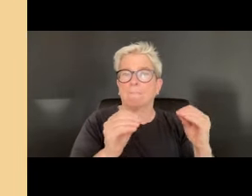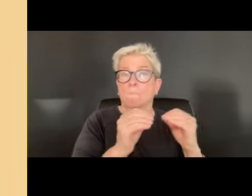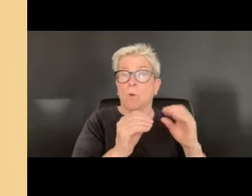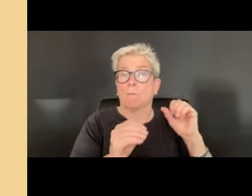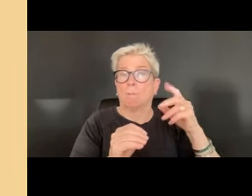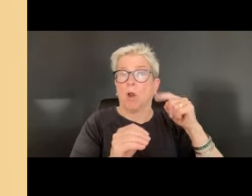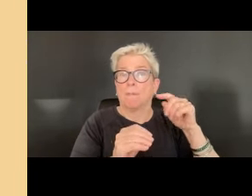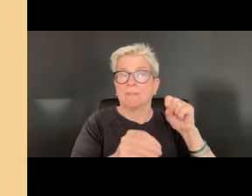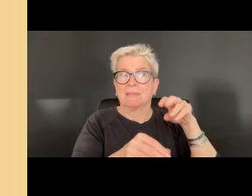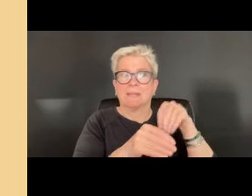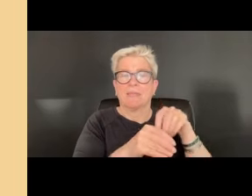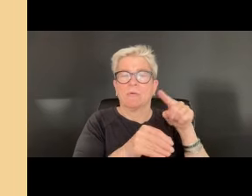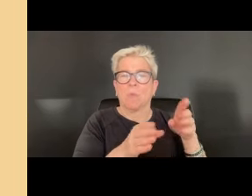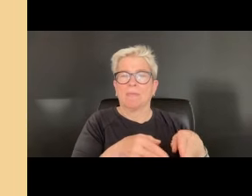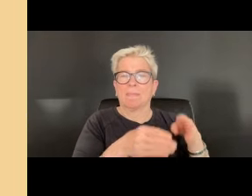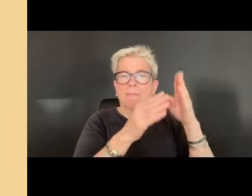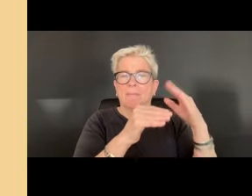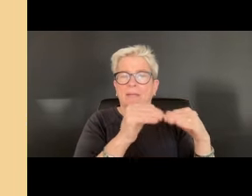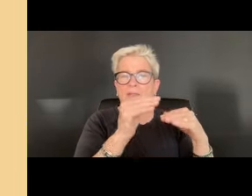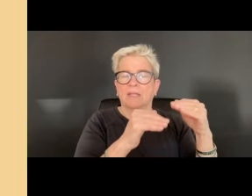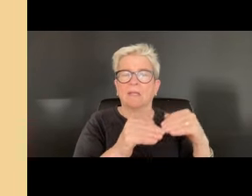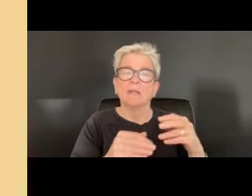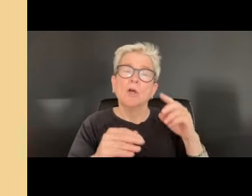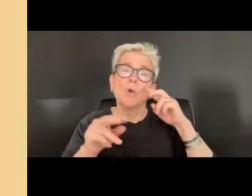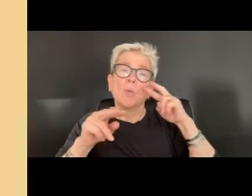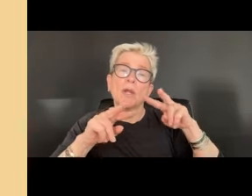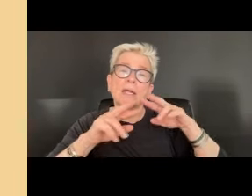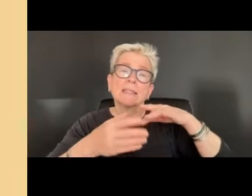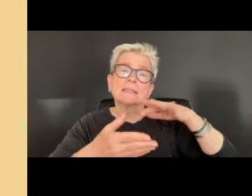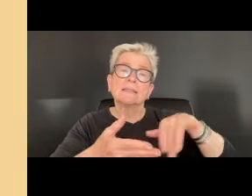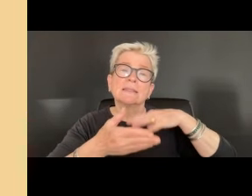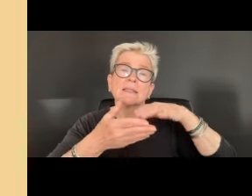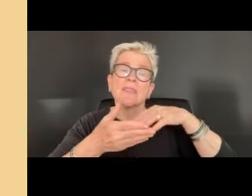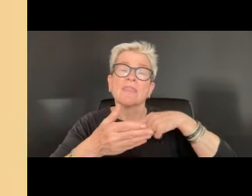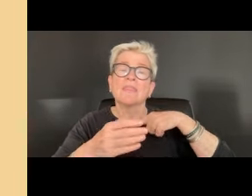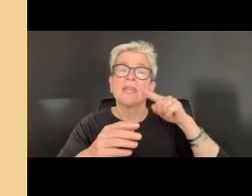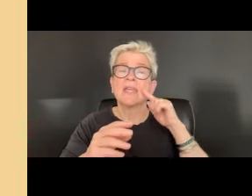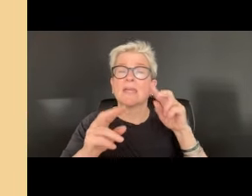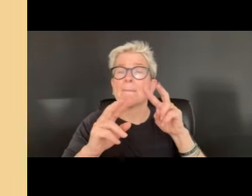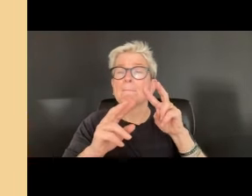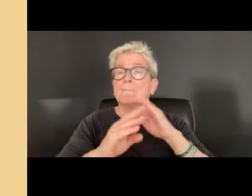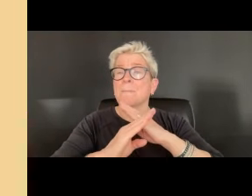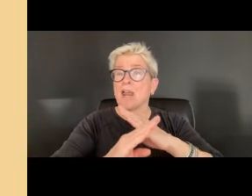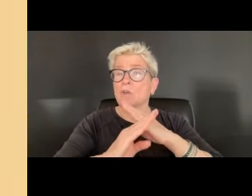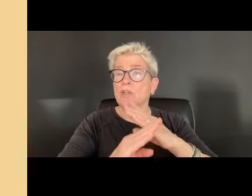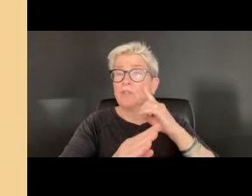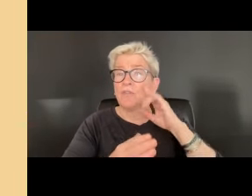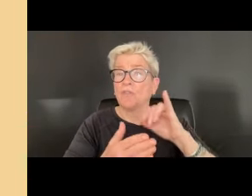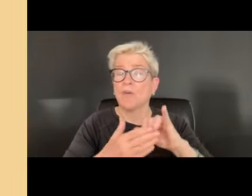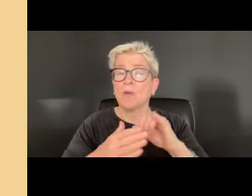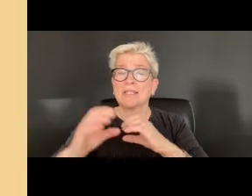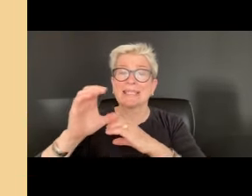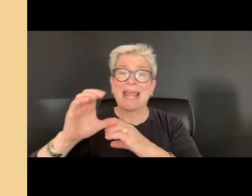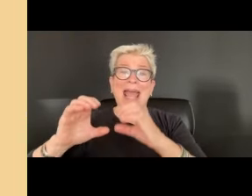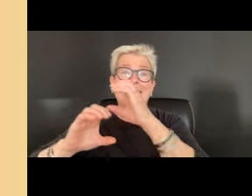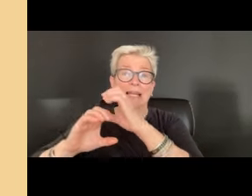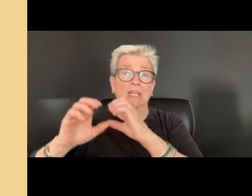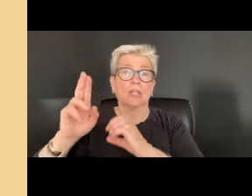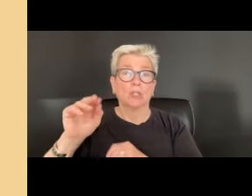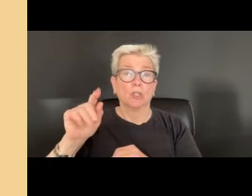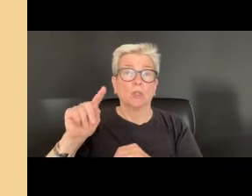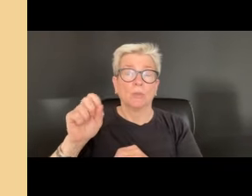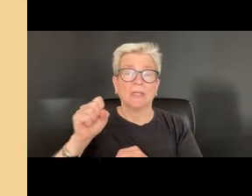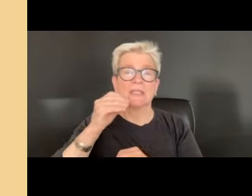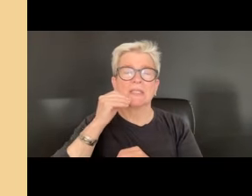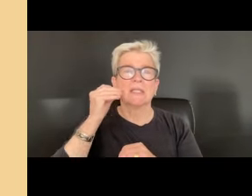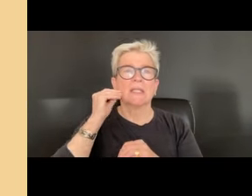at some of the barriers that exist to doing stacked units. Most of them are unfortunately based on the